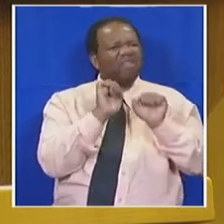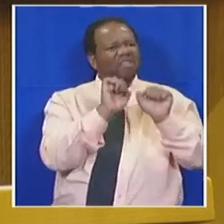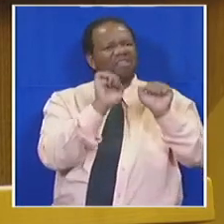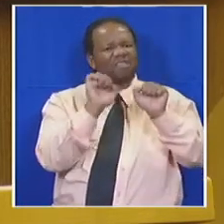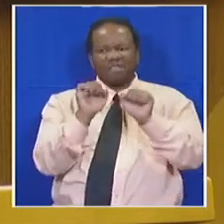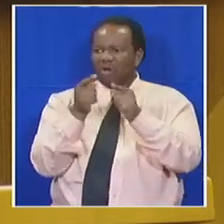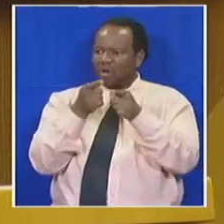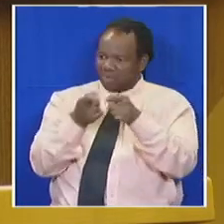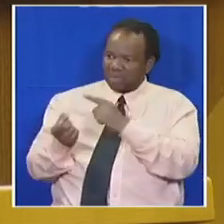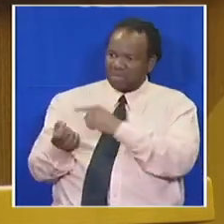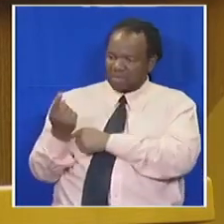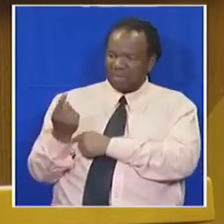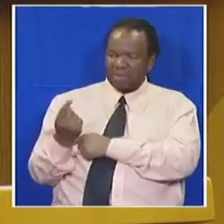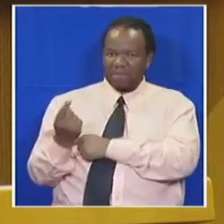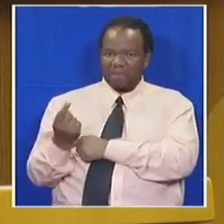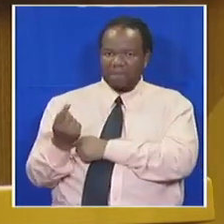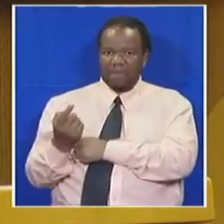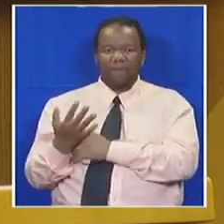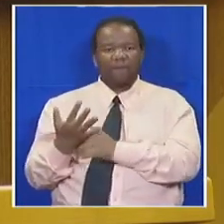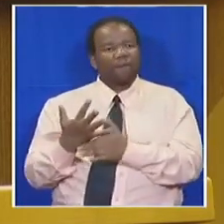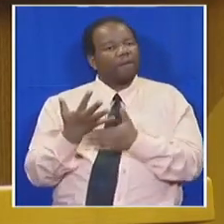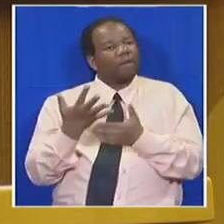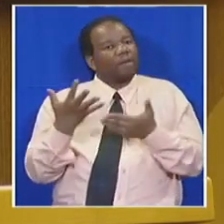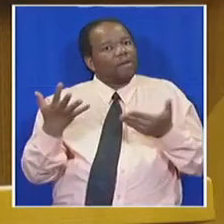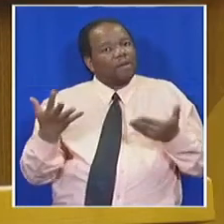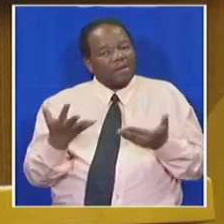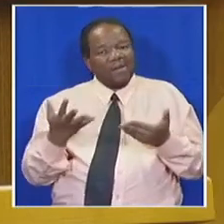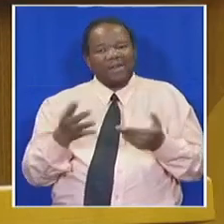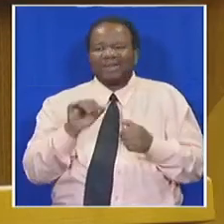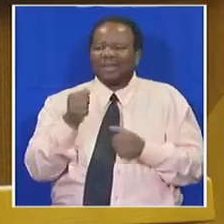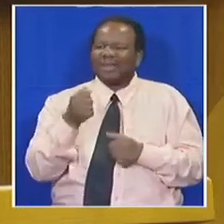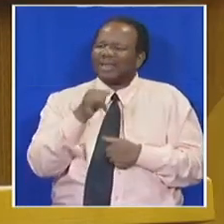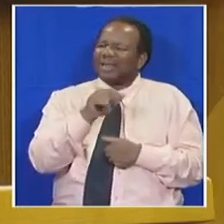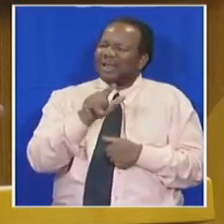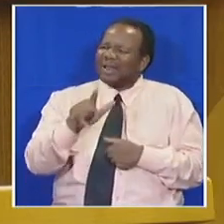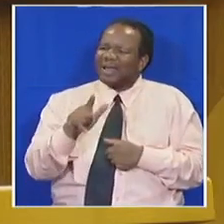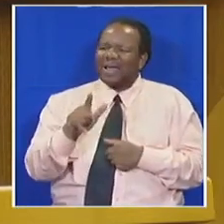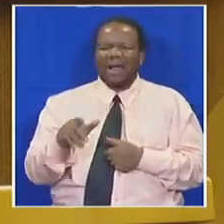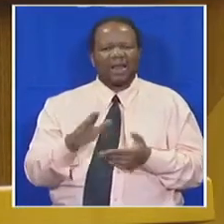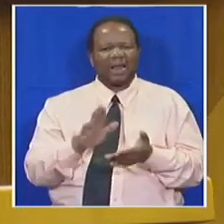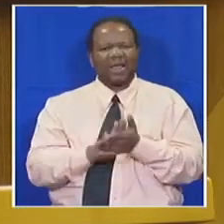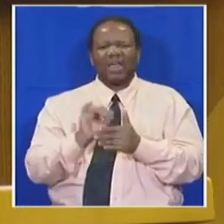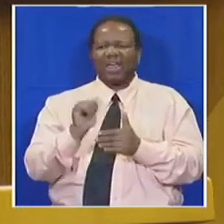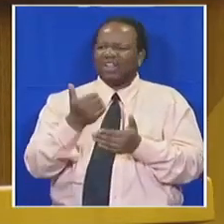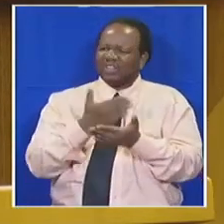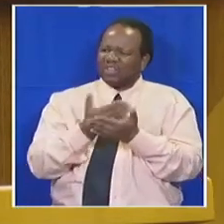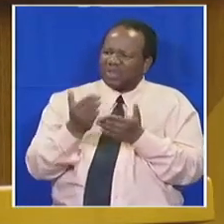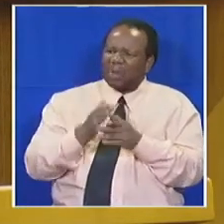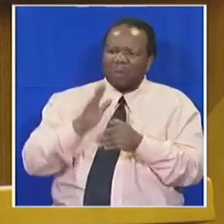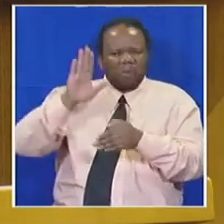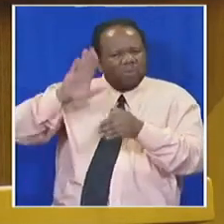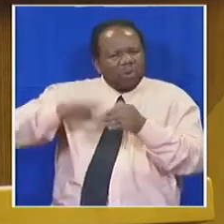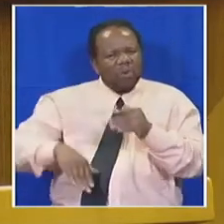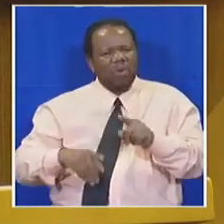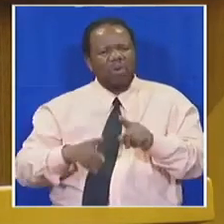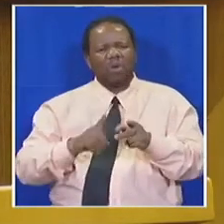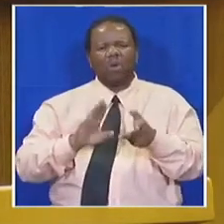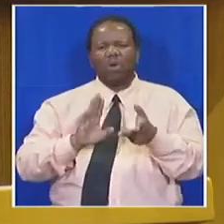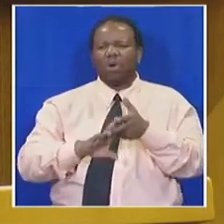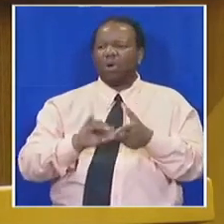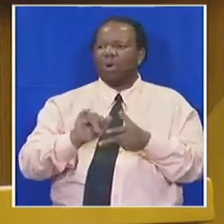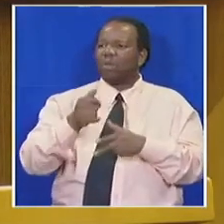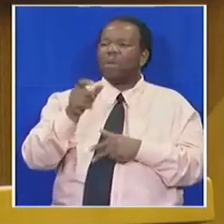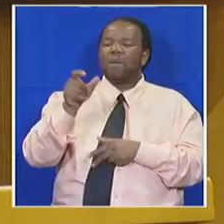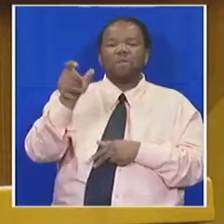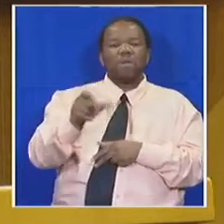but the conduct borders on rabid illegality perpetrated with sheer impunity by people who think